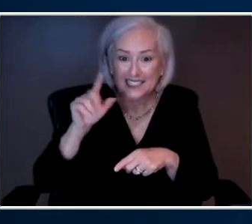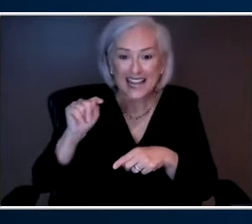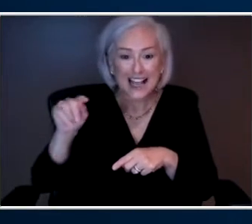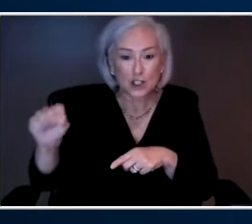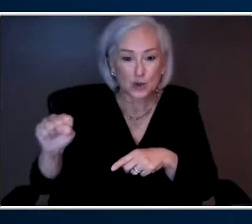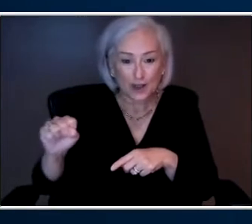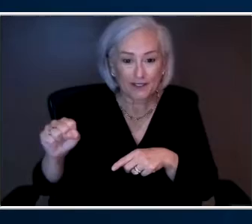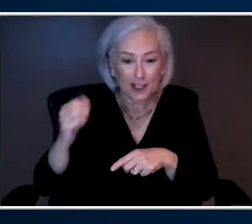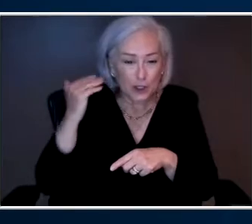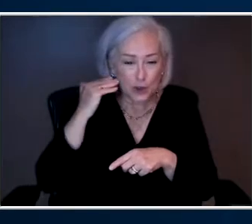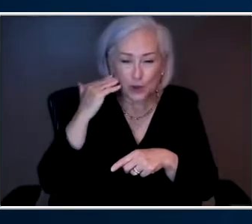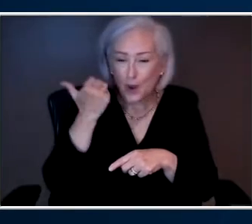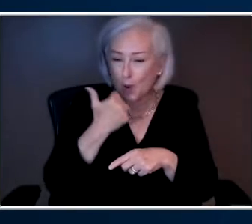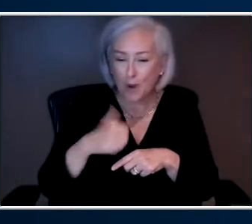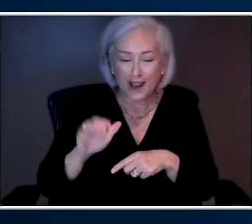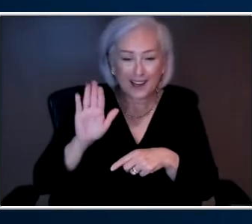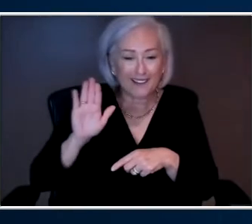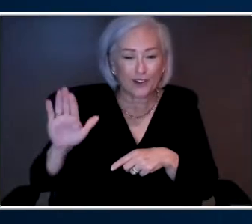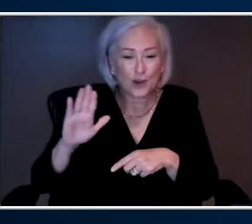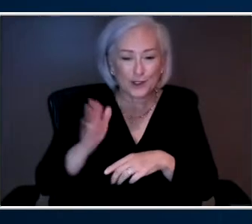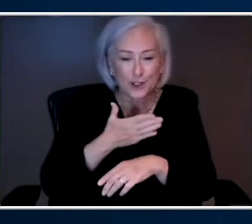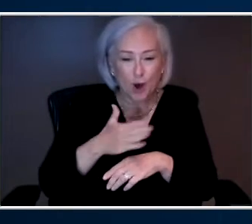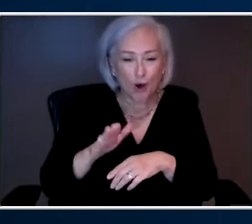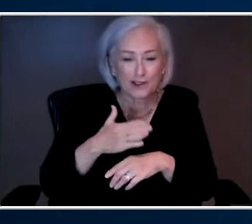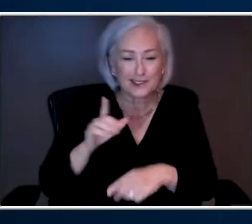any songs by Taylor Swift?